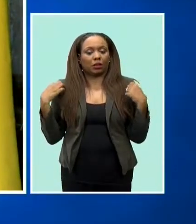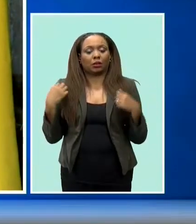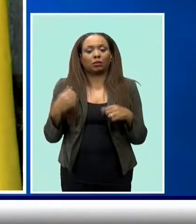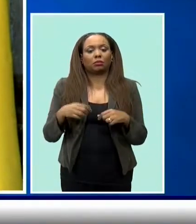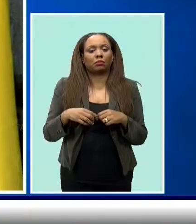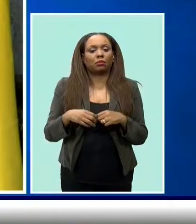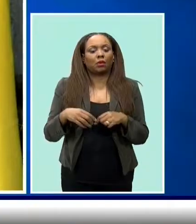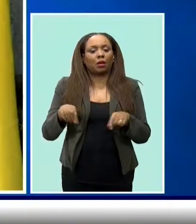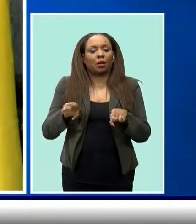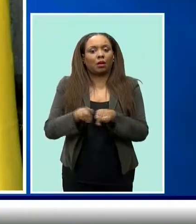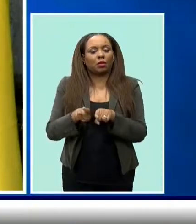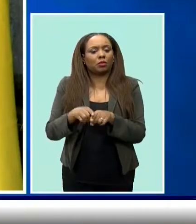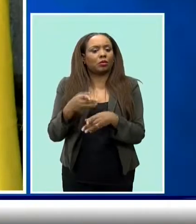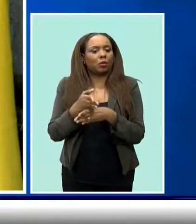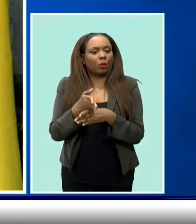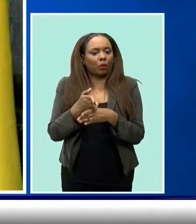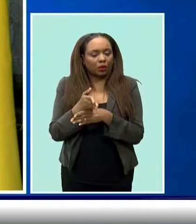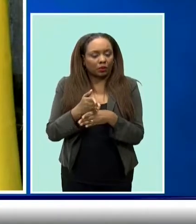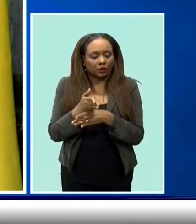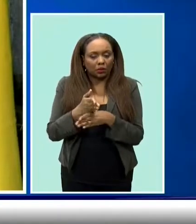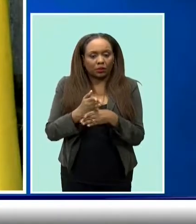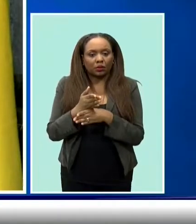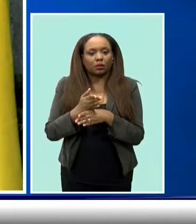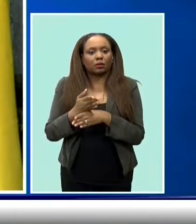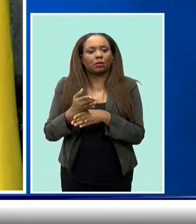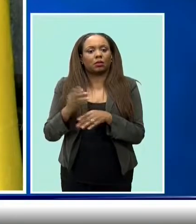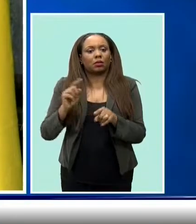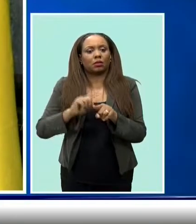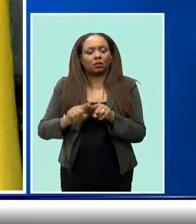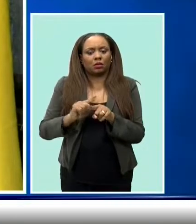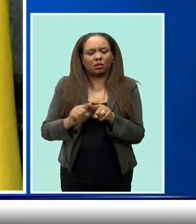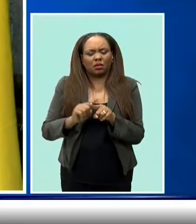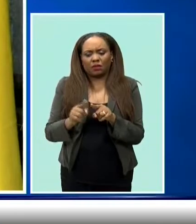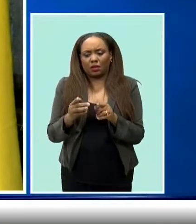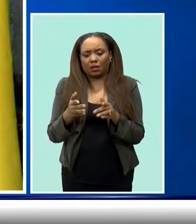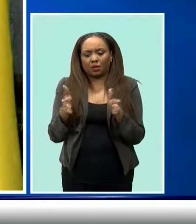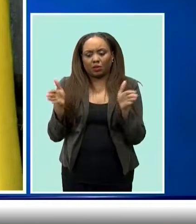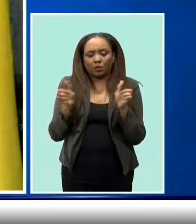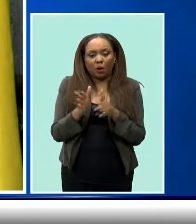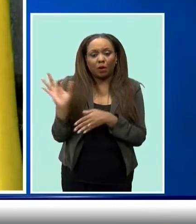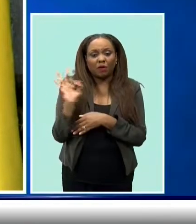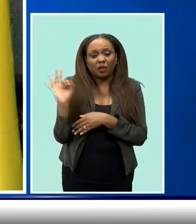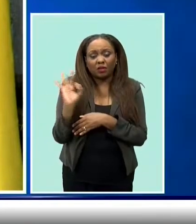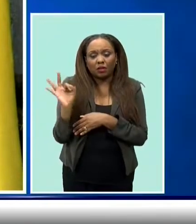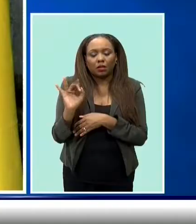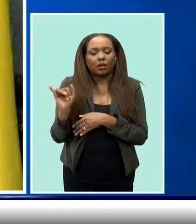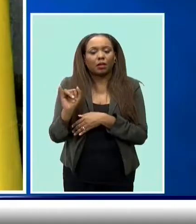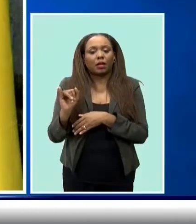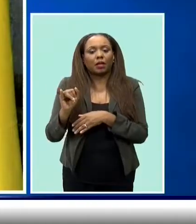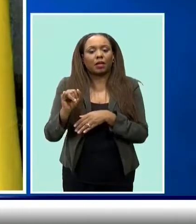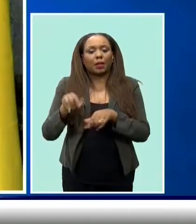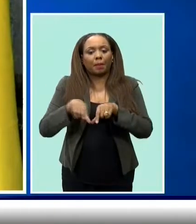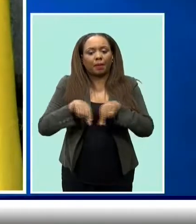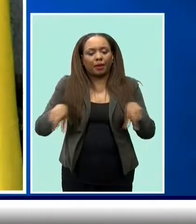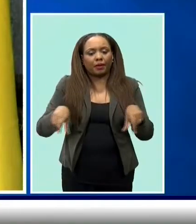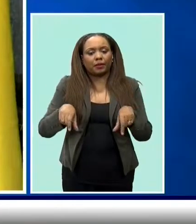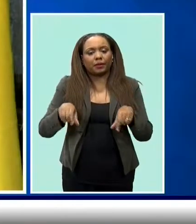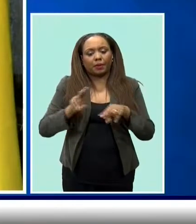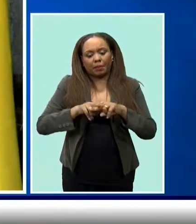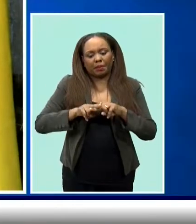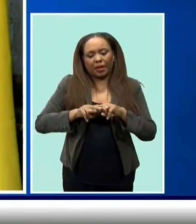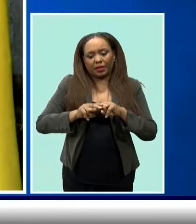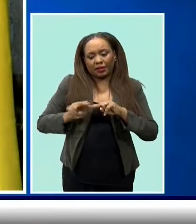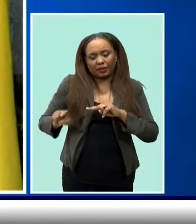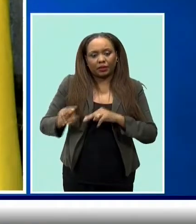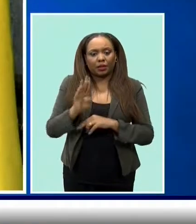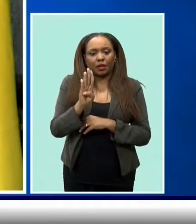also into wood. So it's pyrography and small home furnishings like coffee tables, benches, coasters, cutting boards,